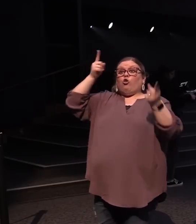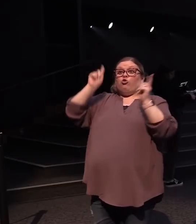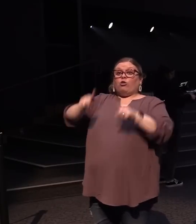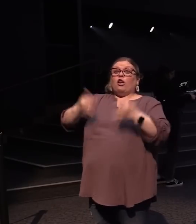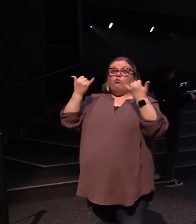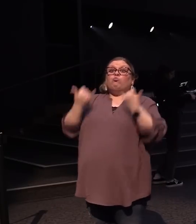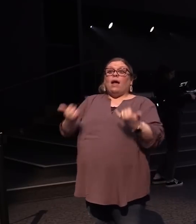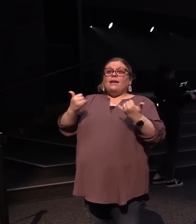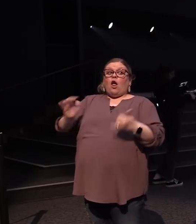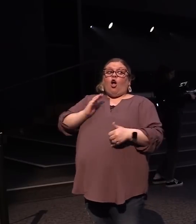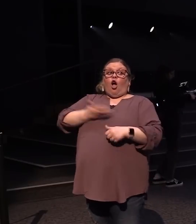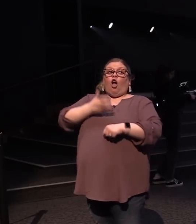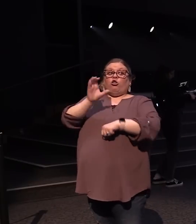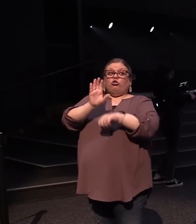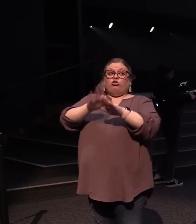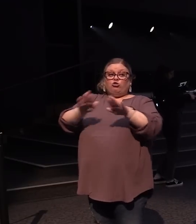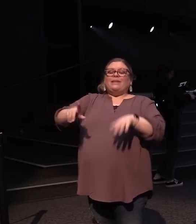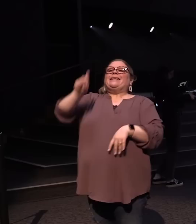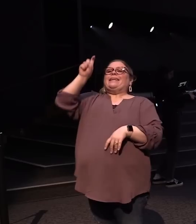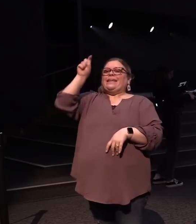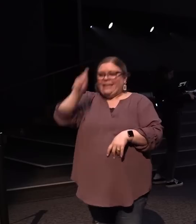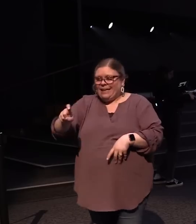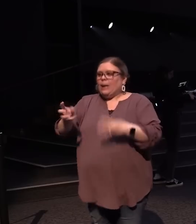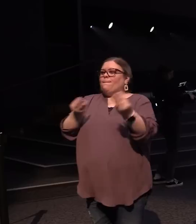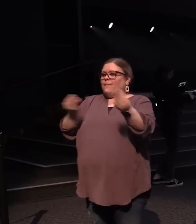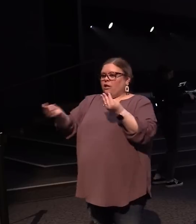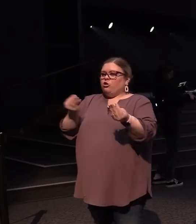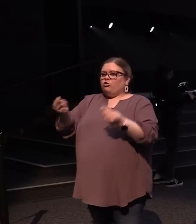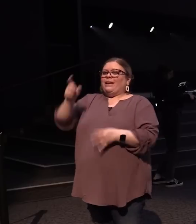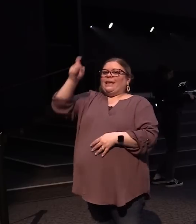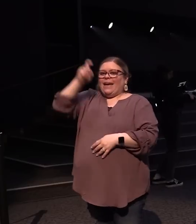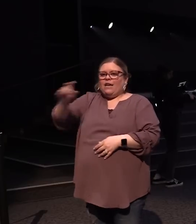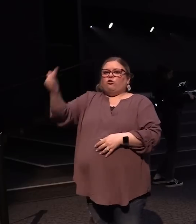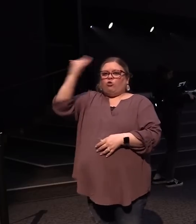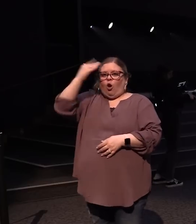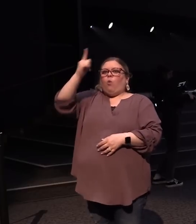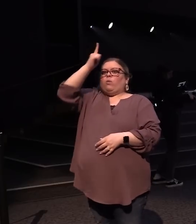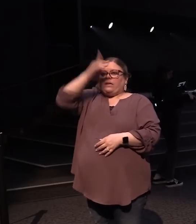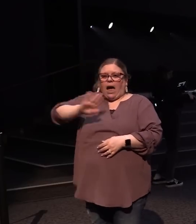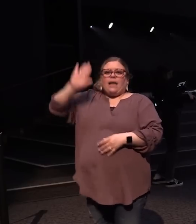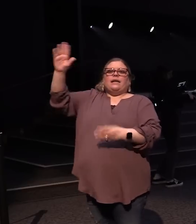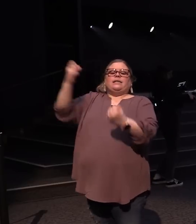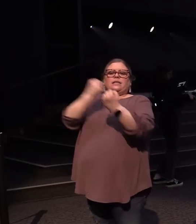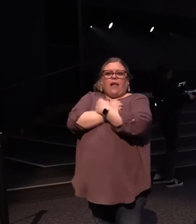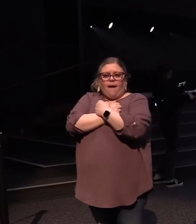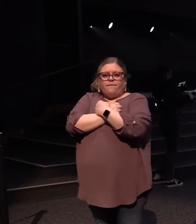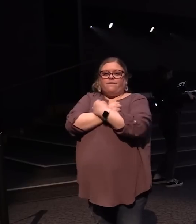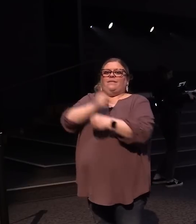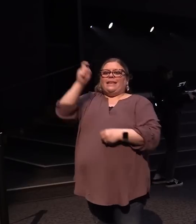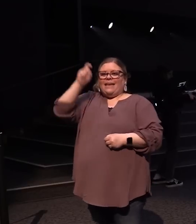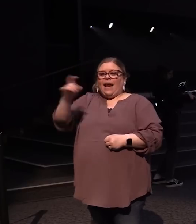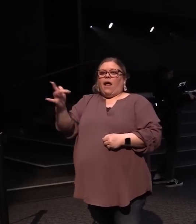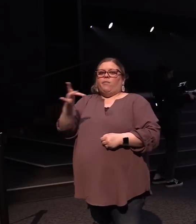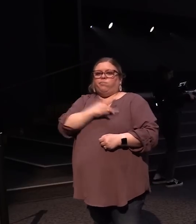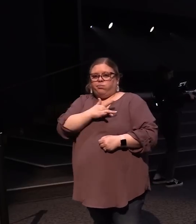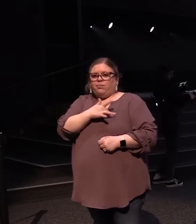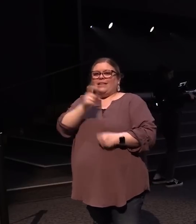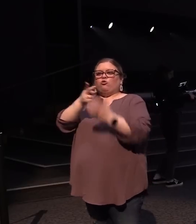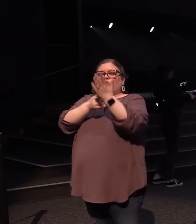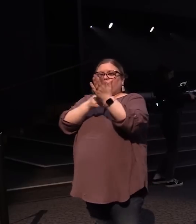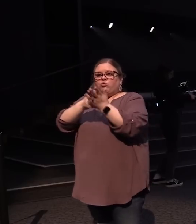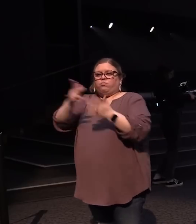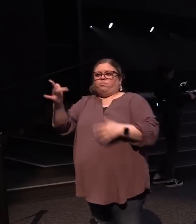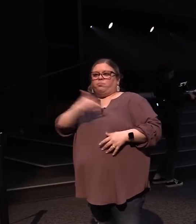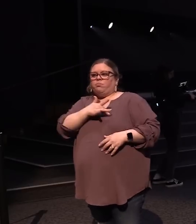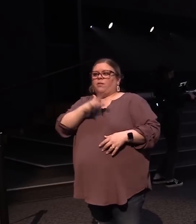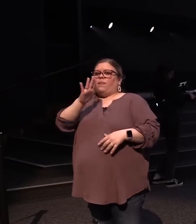now our children need ministry? They need the love of God. They need truth spoken to them. They need truth spoken